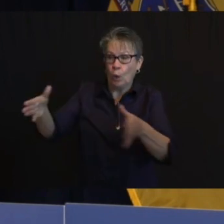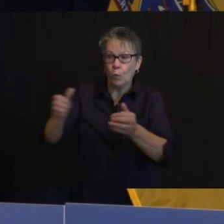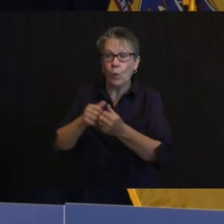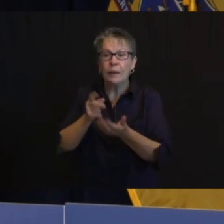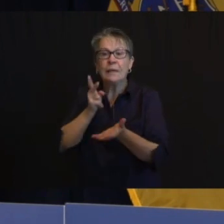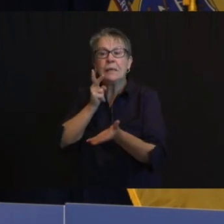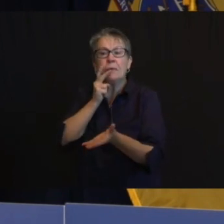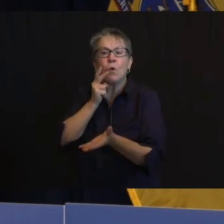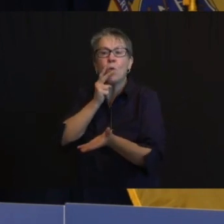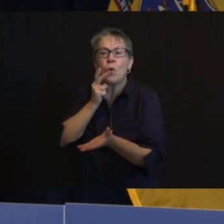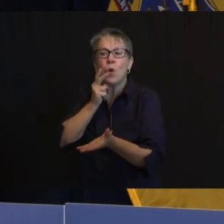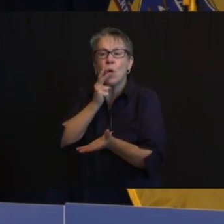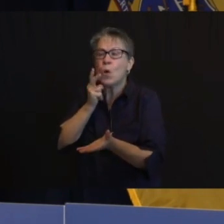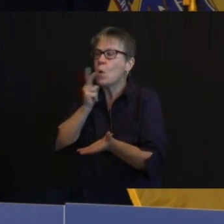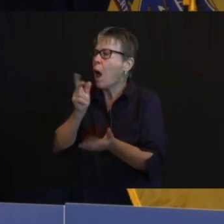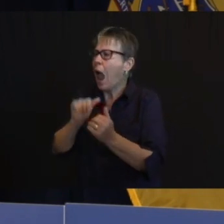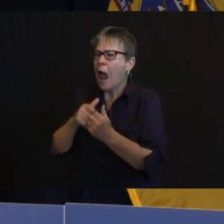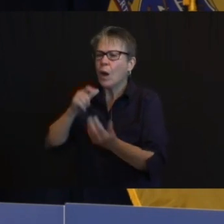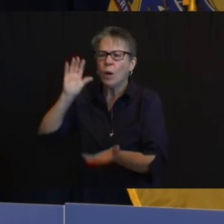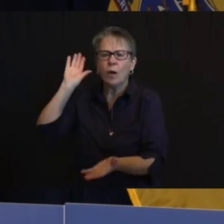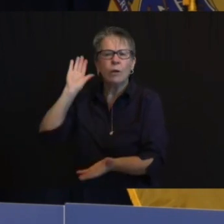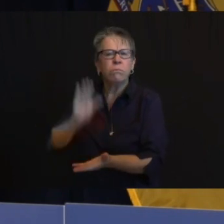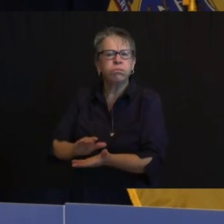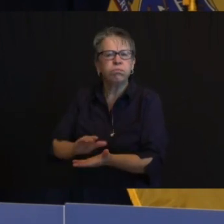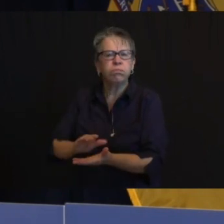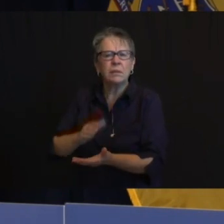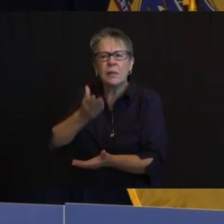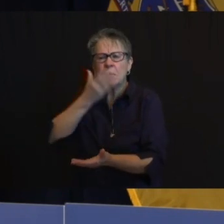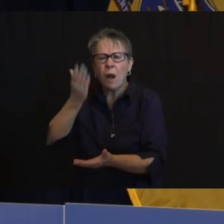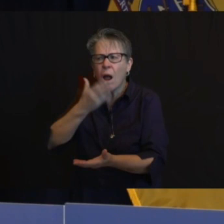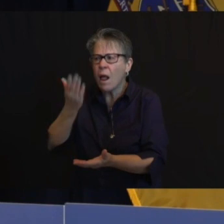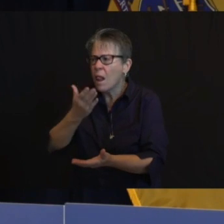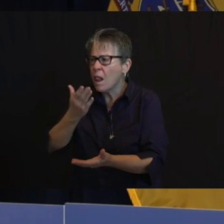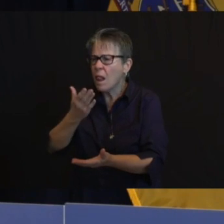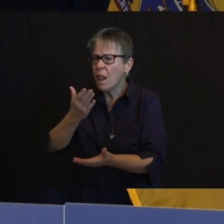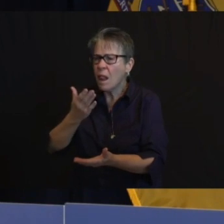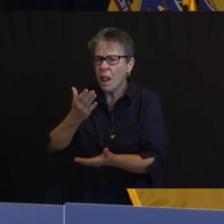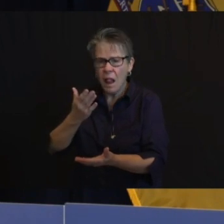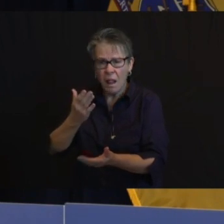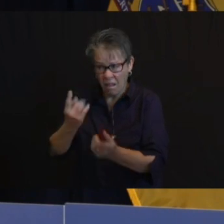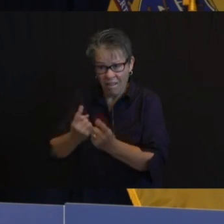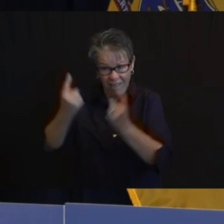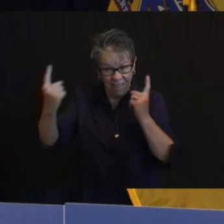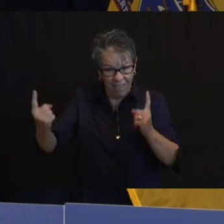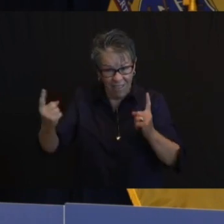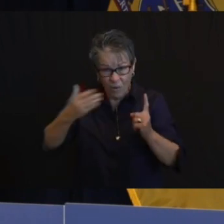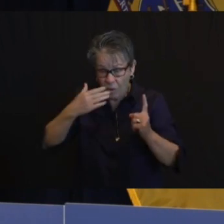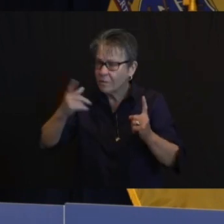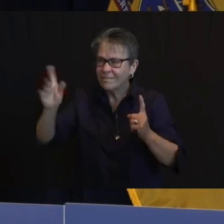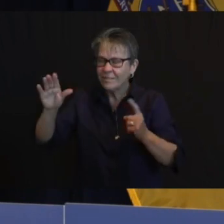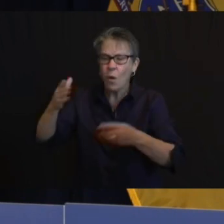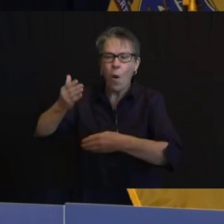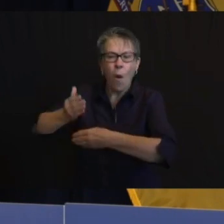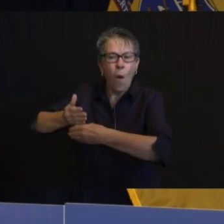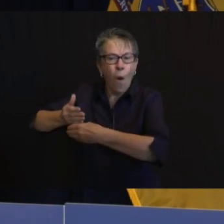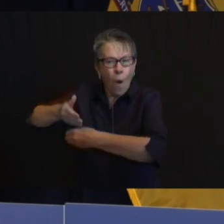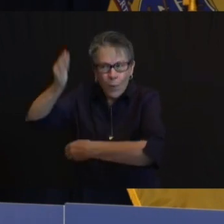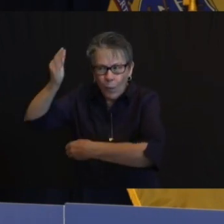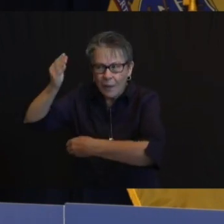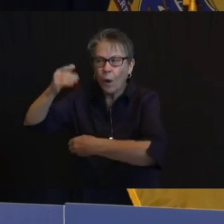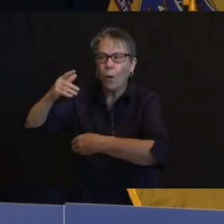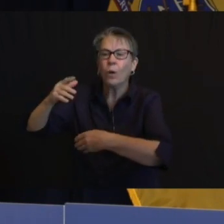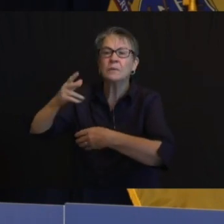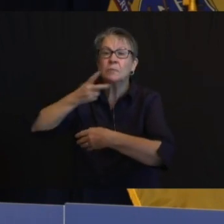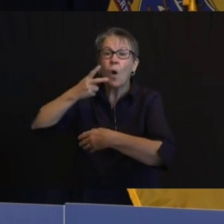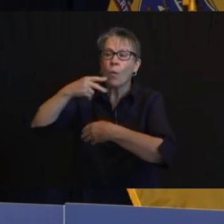so you don't smell it so much? Well, you can be further apart from them. That's obviously a very good thing. You can open the window. The more air that's flowing, the more it's blowing